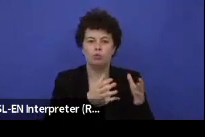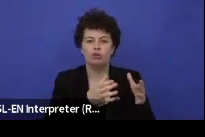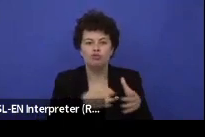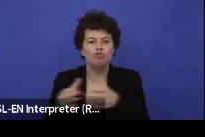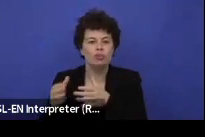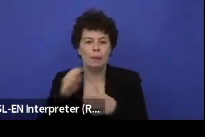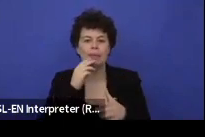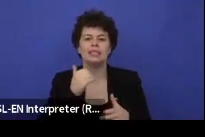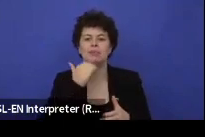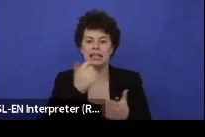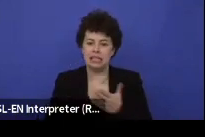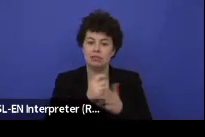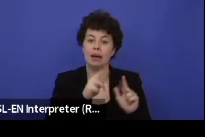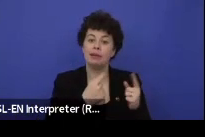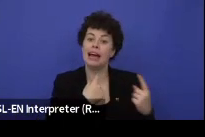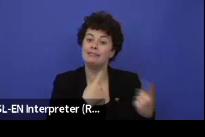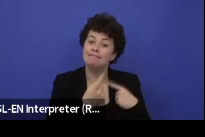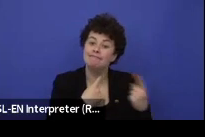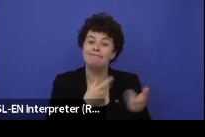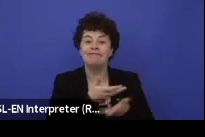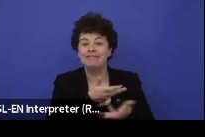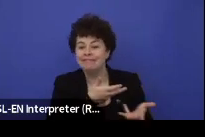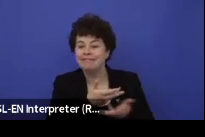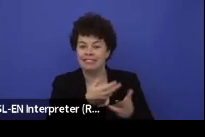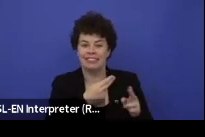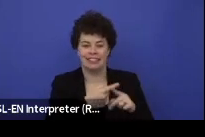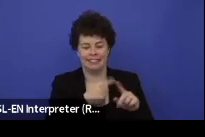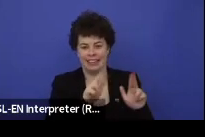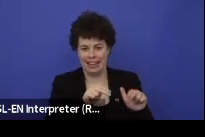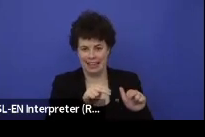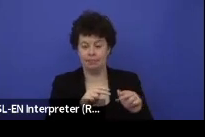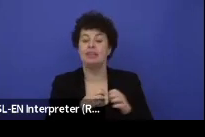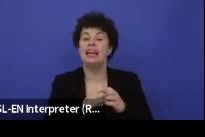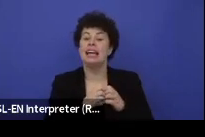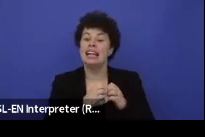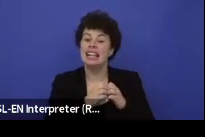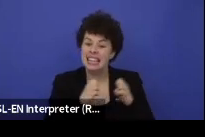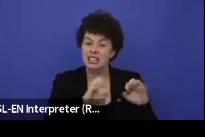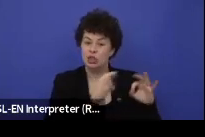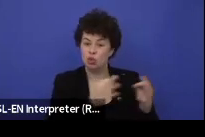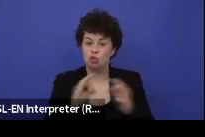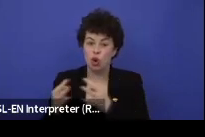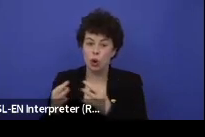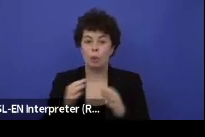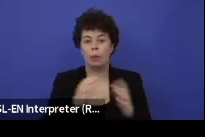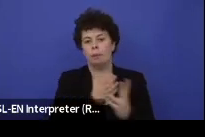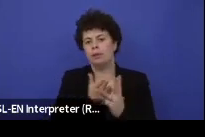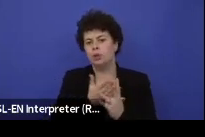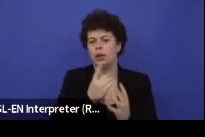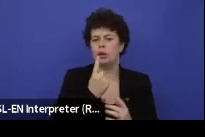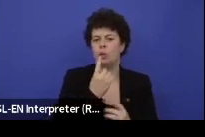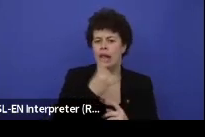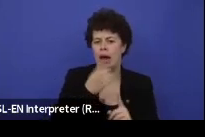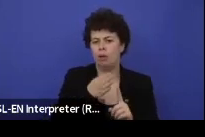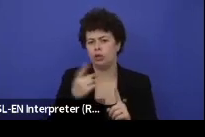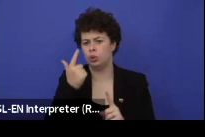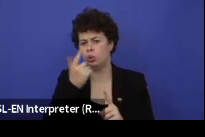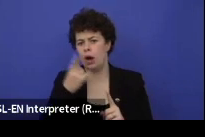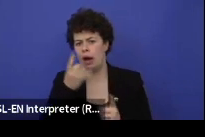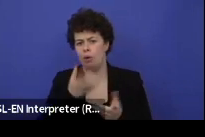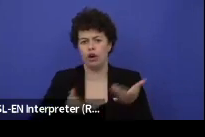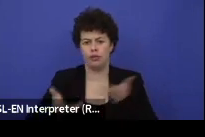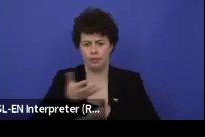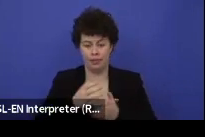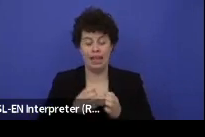to contribute and for discussions. Each lasted between an hour and 2 hours. Everybody was